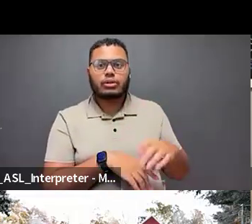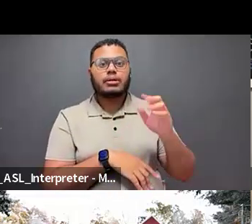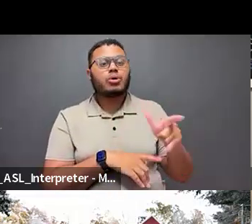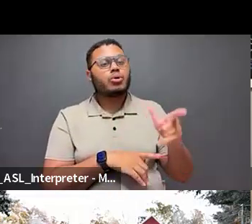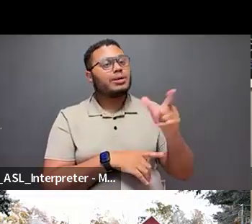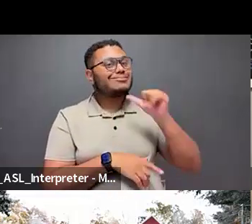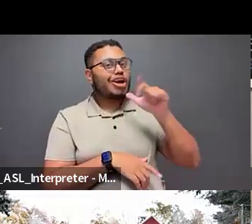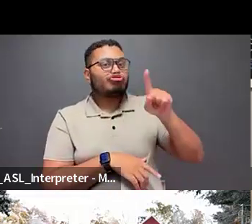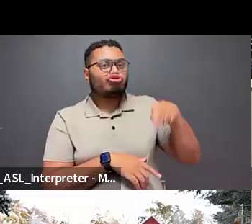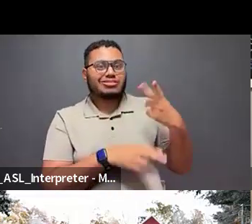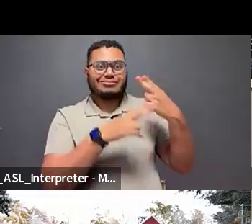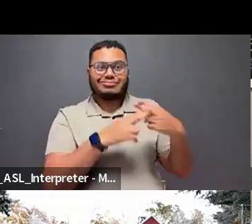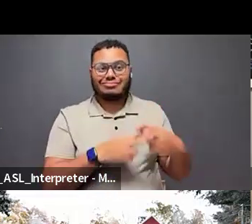name.